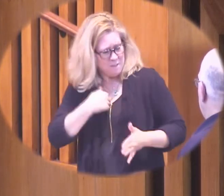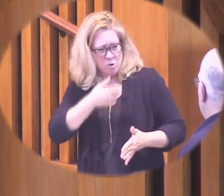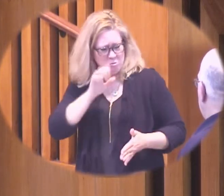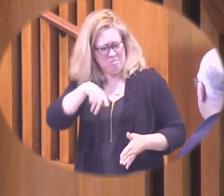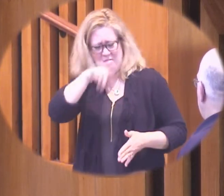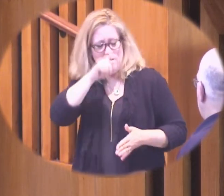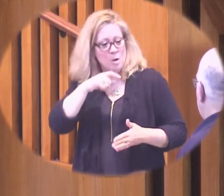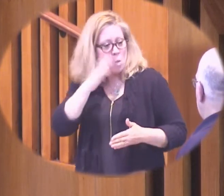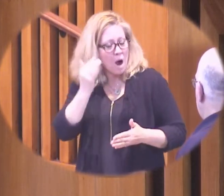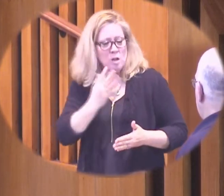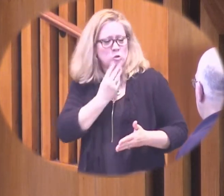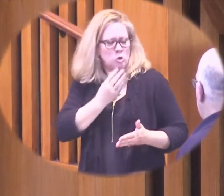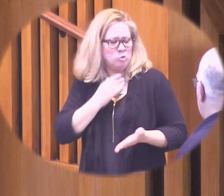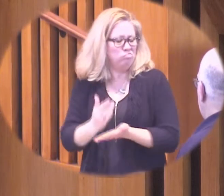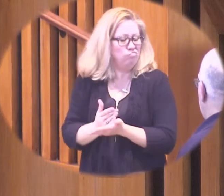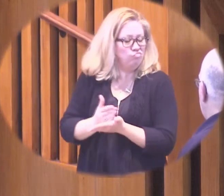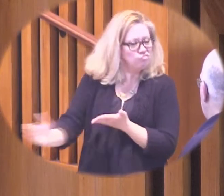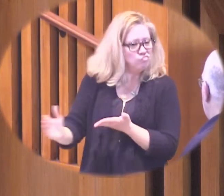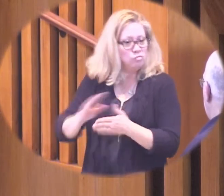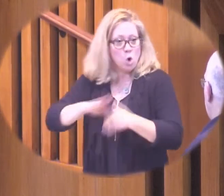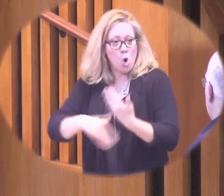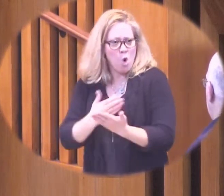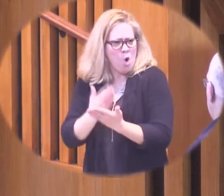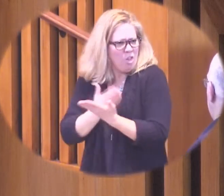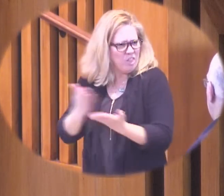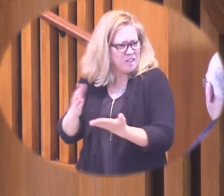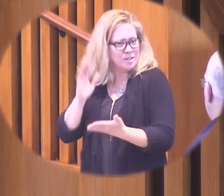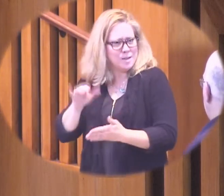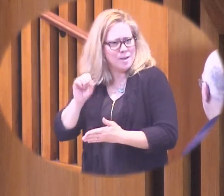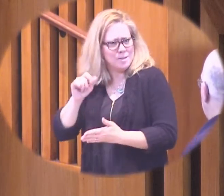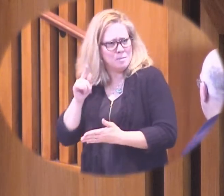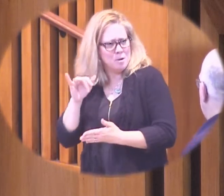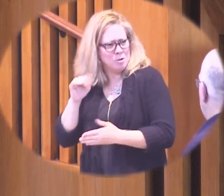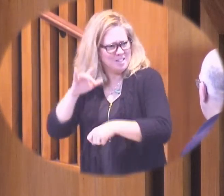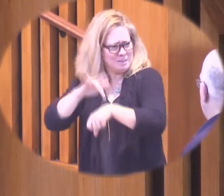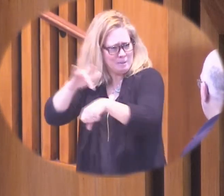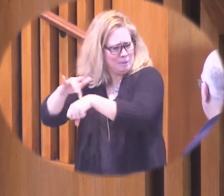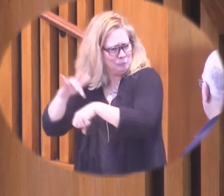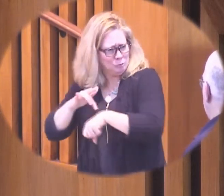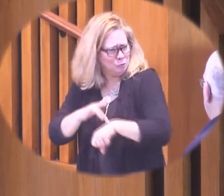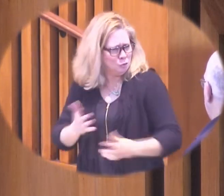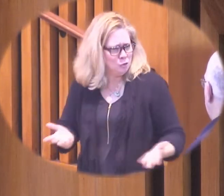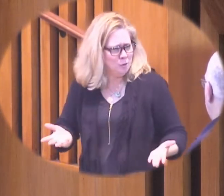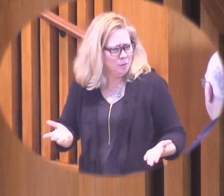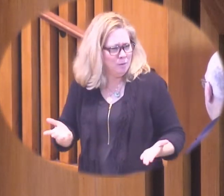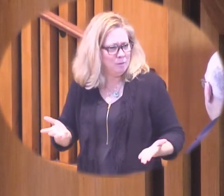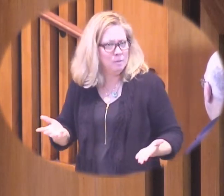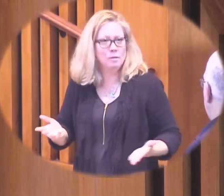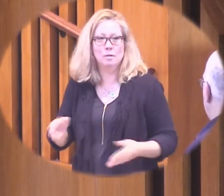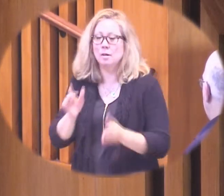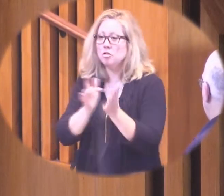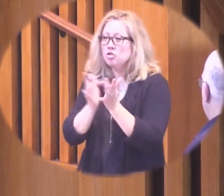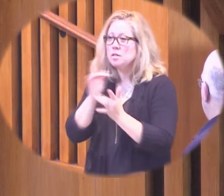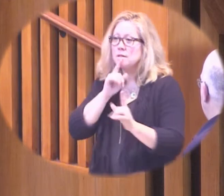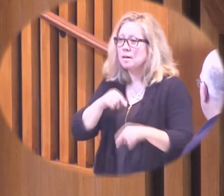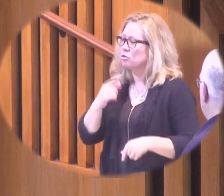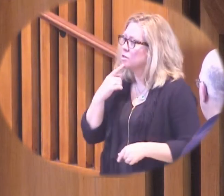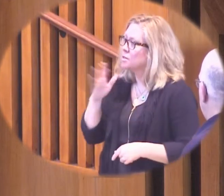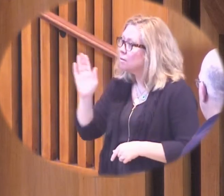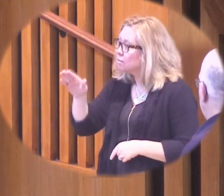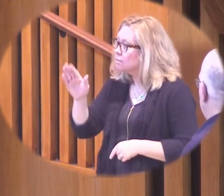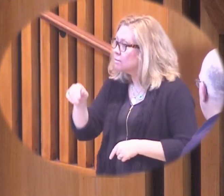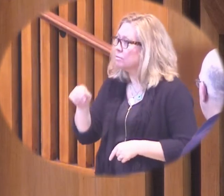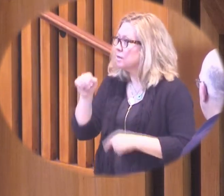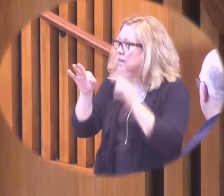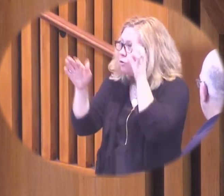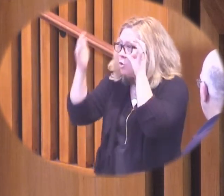Jews use nothing in common with Samaritans." And Jesus answered and said to her, "If